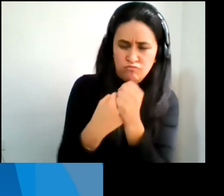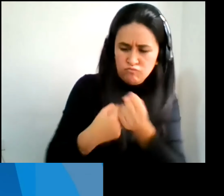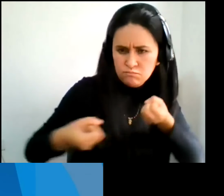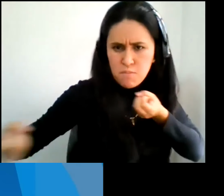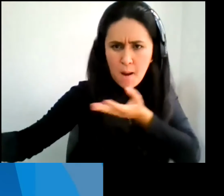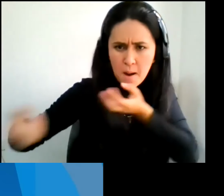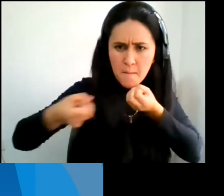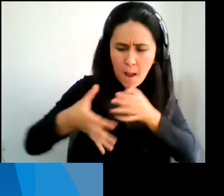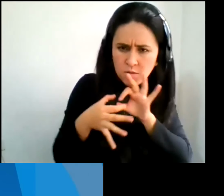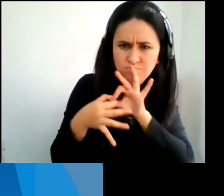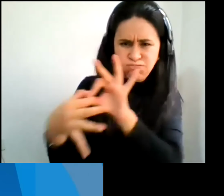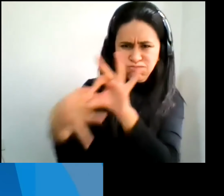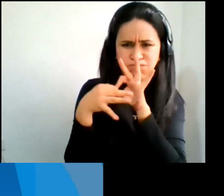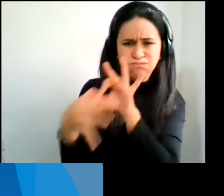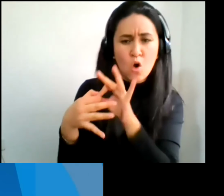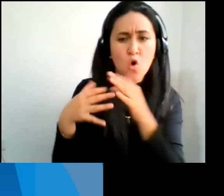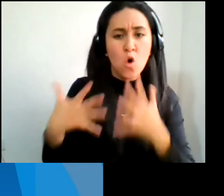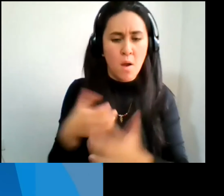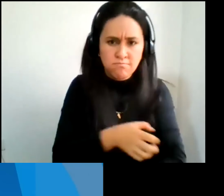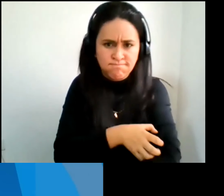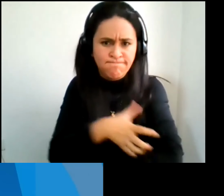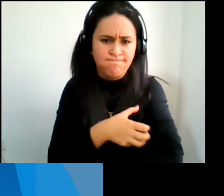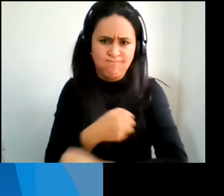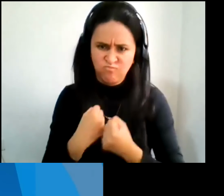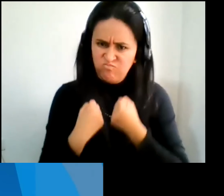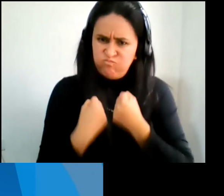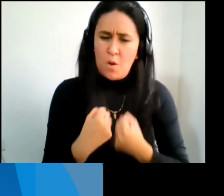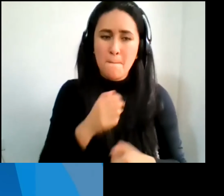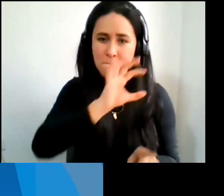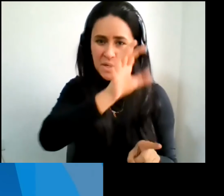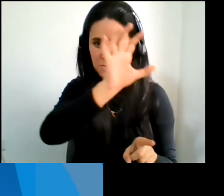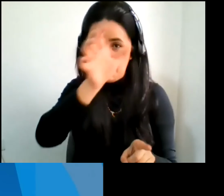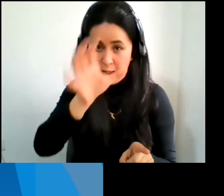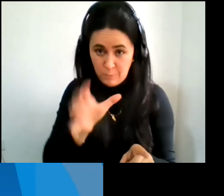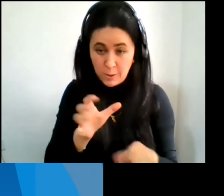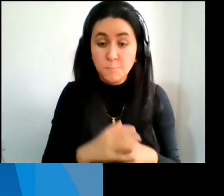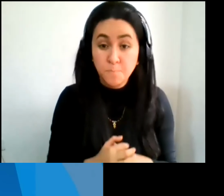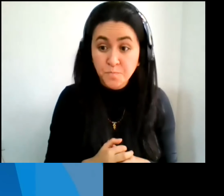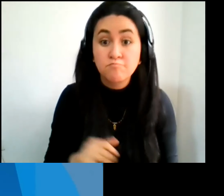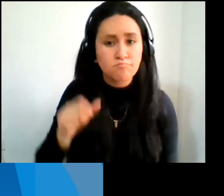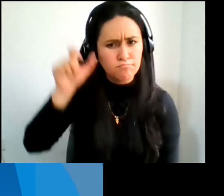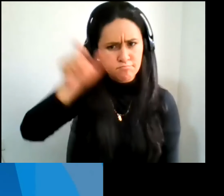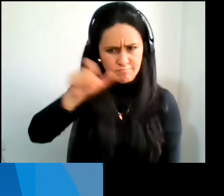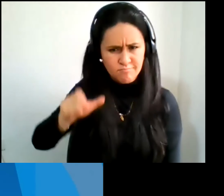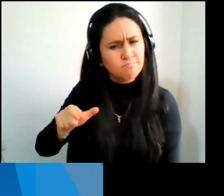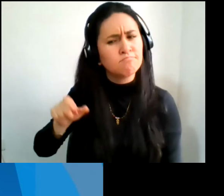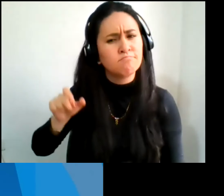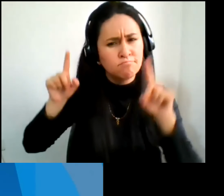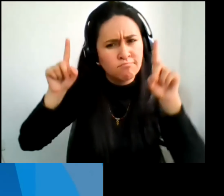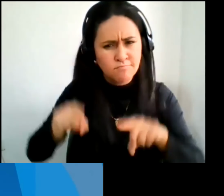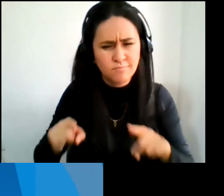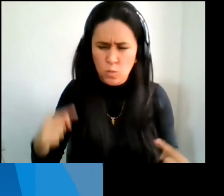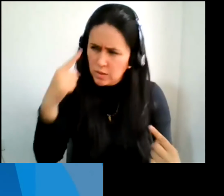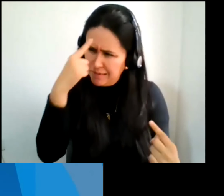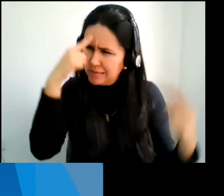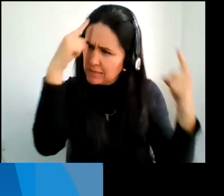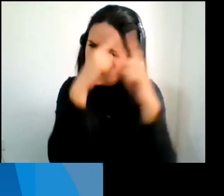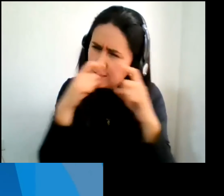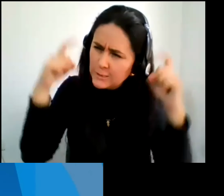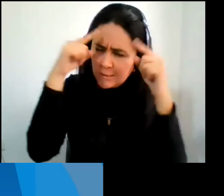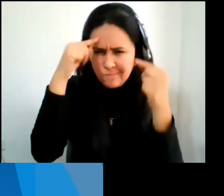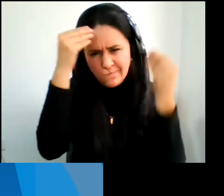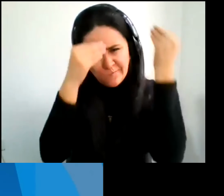possibility for cooperation and joint work to strengthen this capacity in the countries. Our guests also